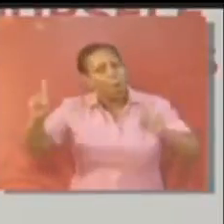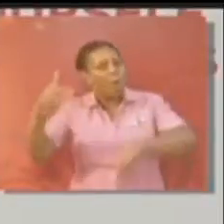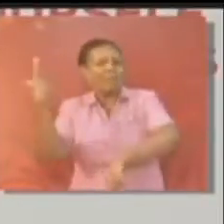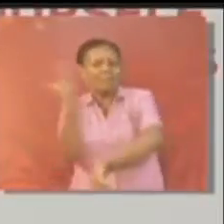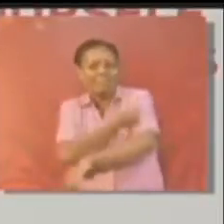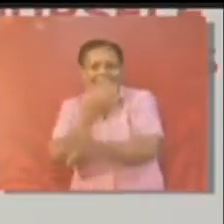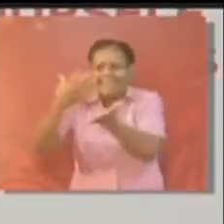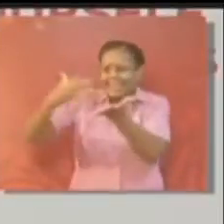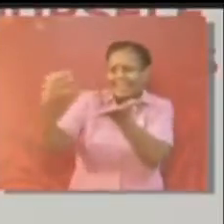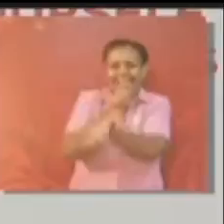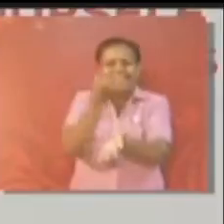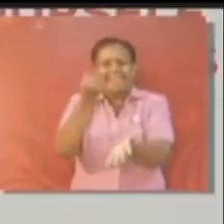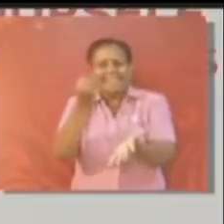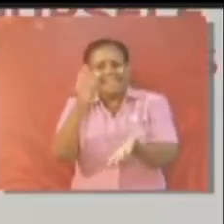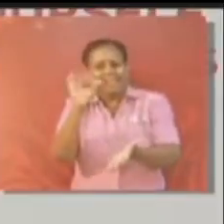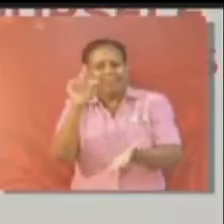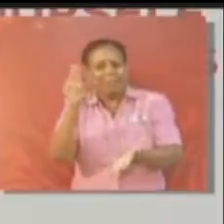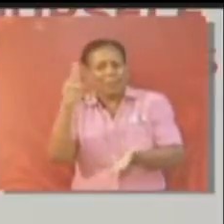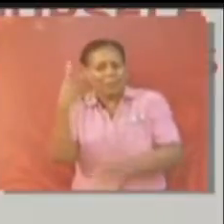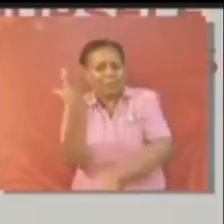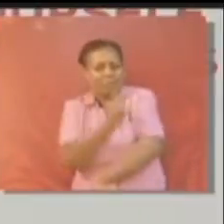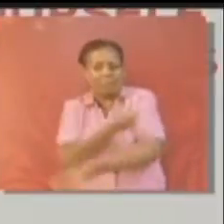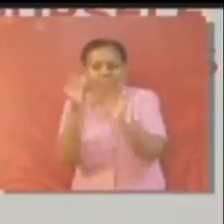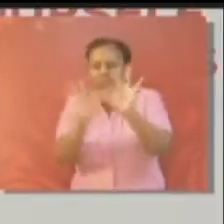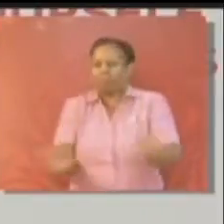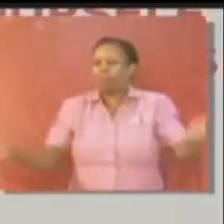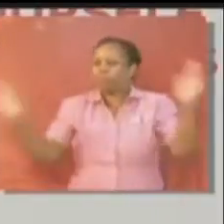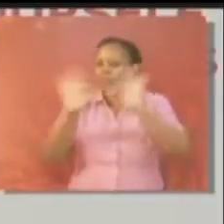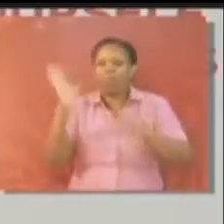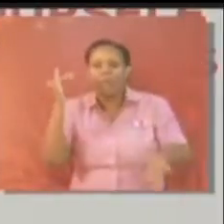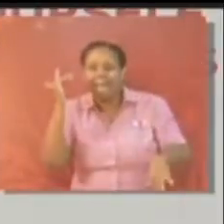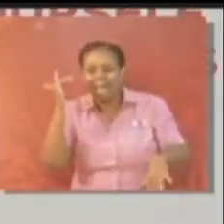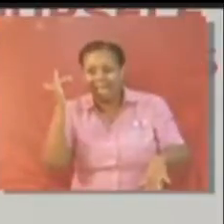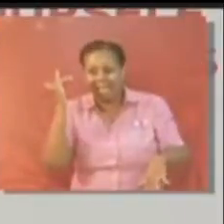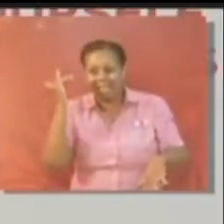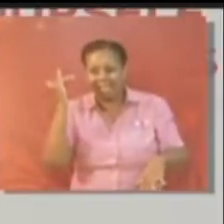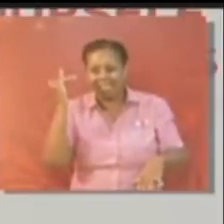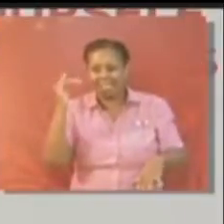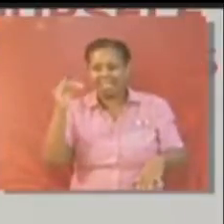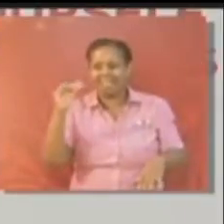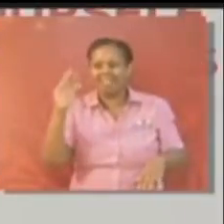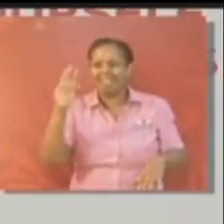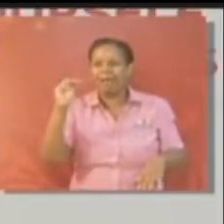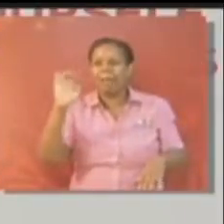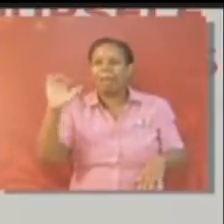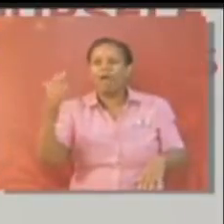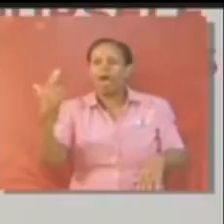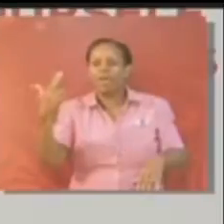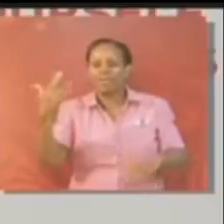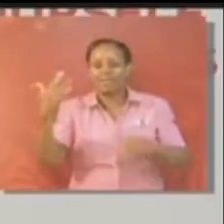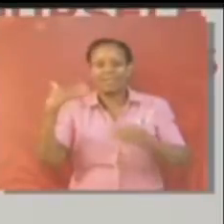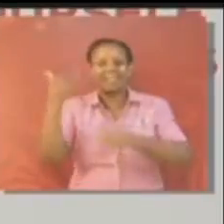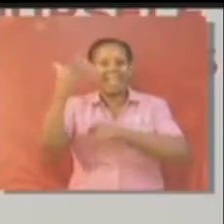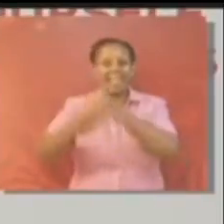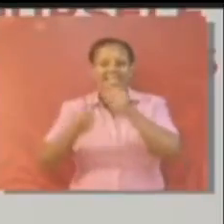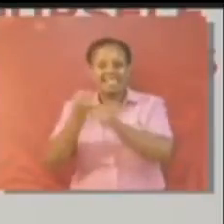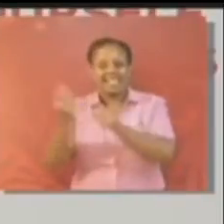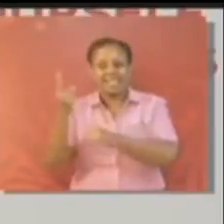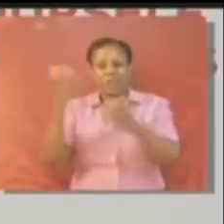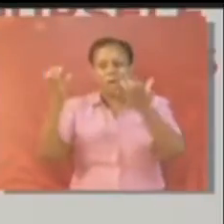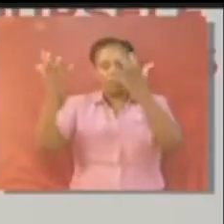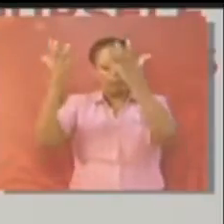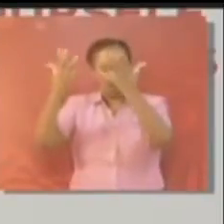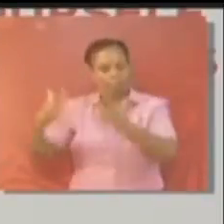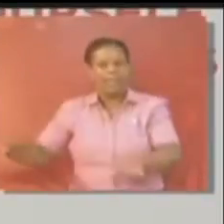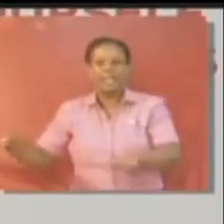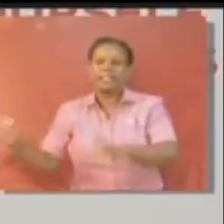year, because what we are trying to avoid is having the population receiving 2 vaccines at the same